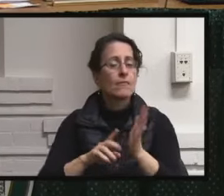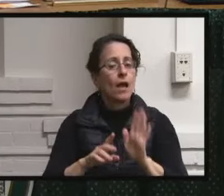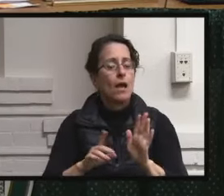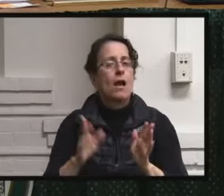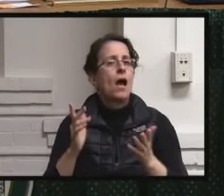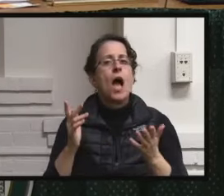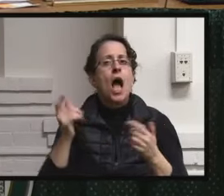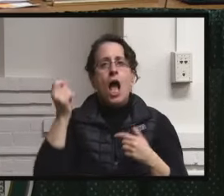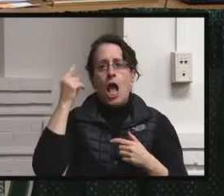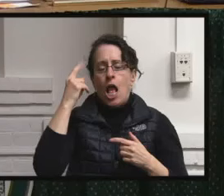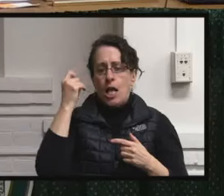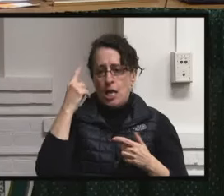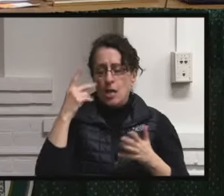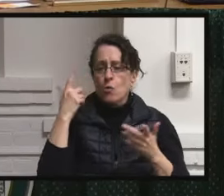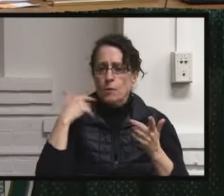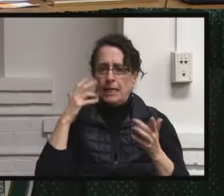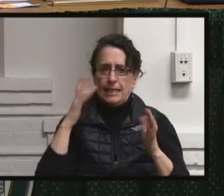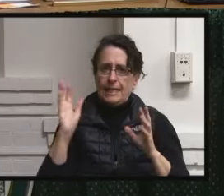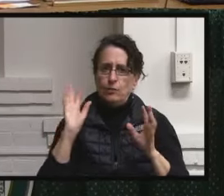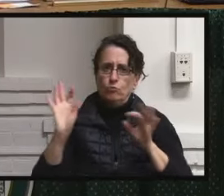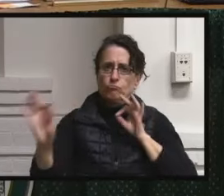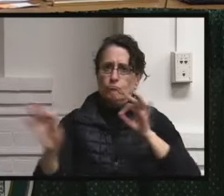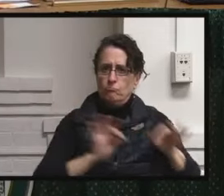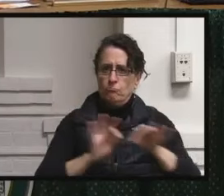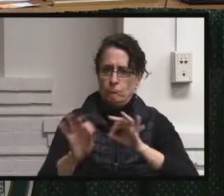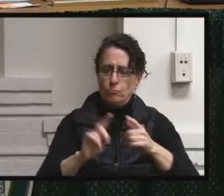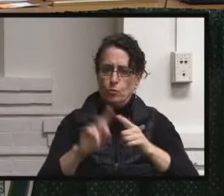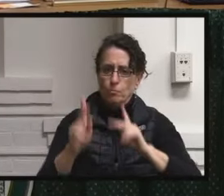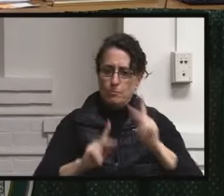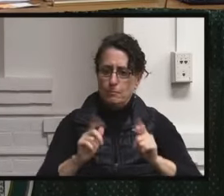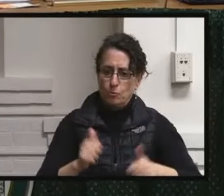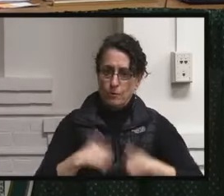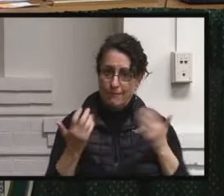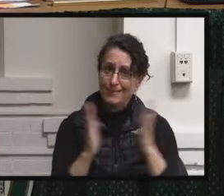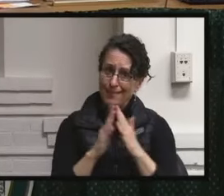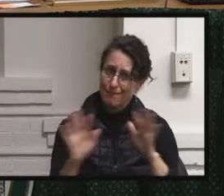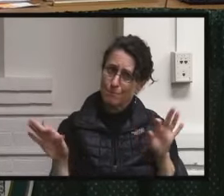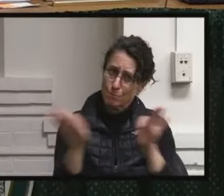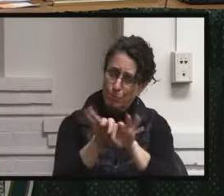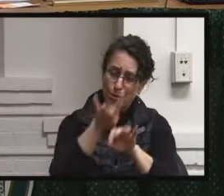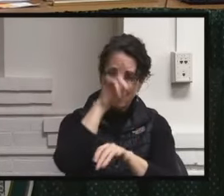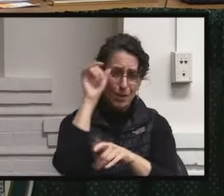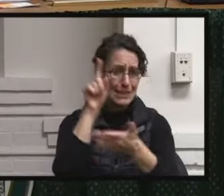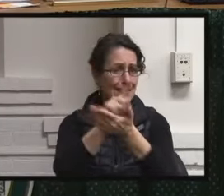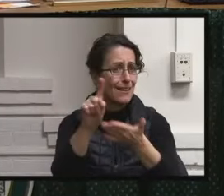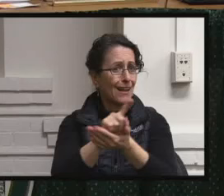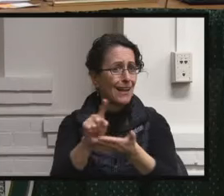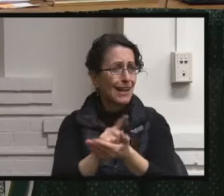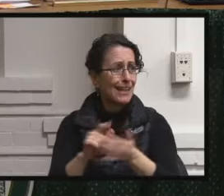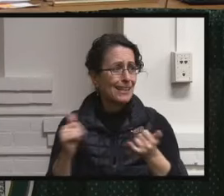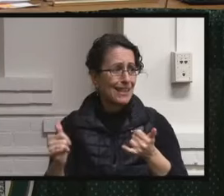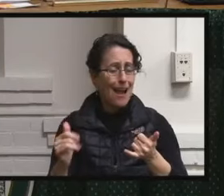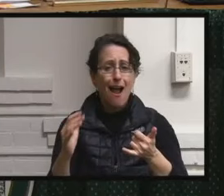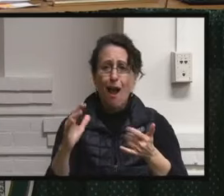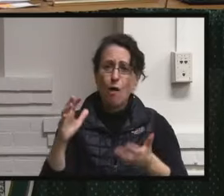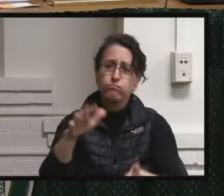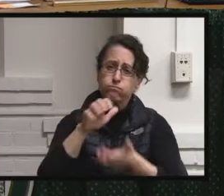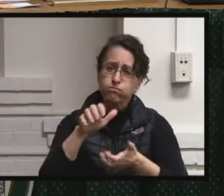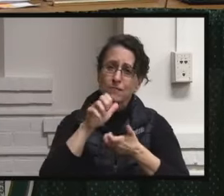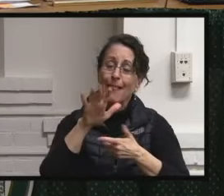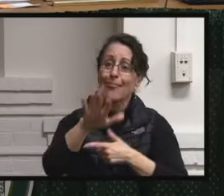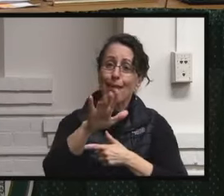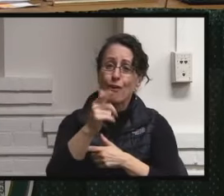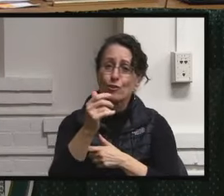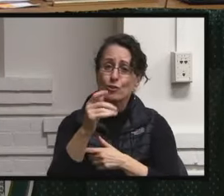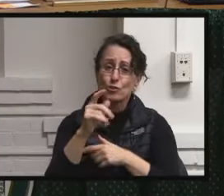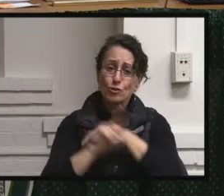public needs to be aware of if we're going from picking up trash every week to every other week. And so we'll talk about